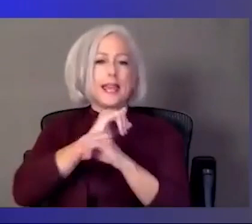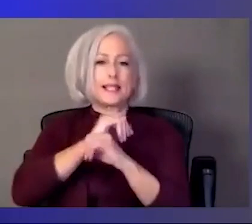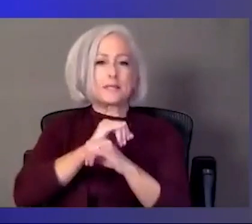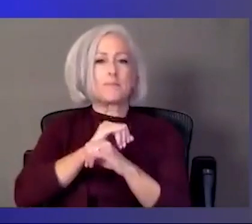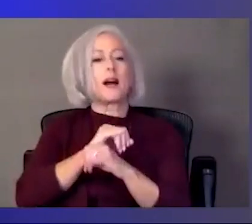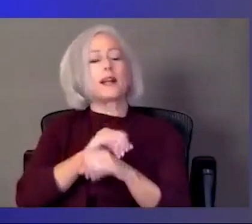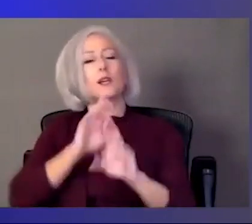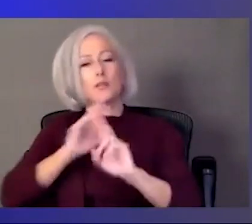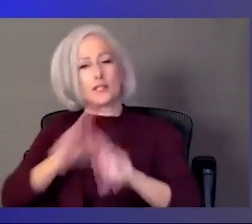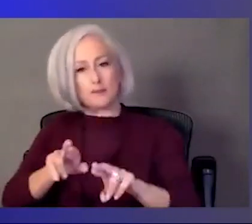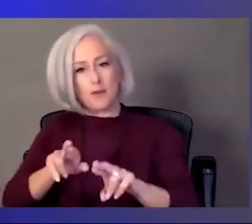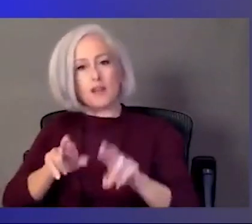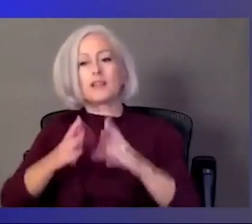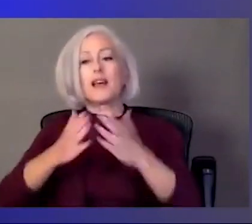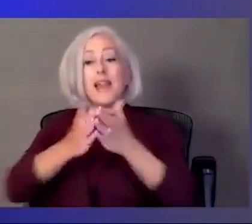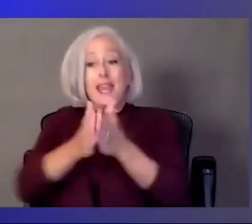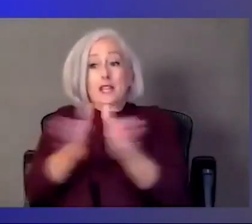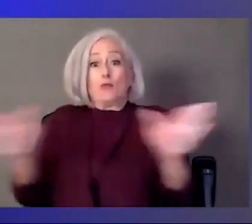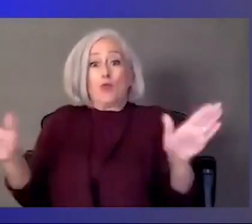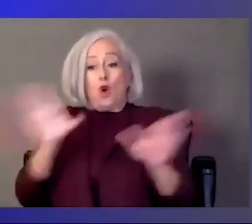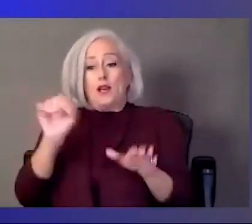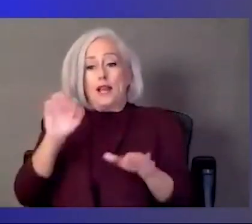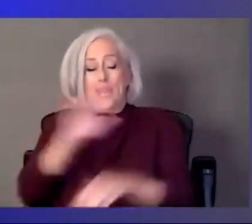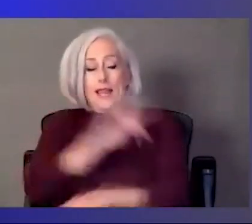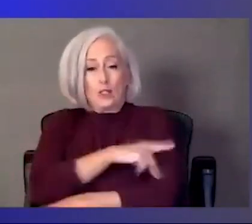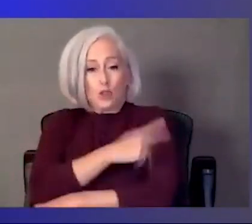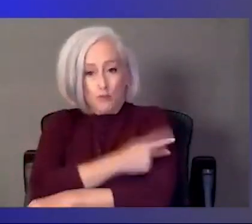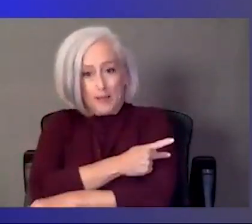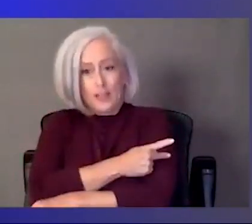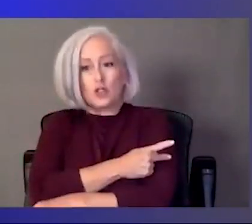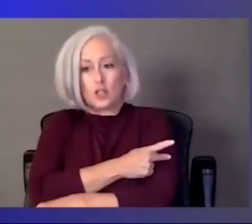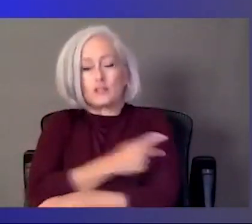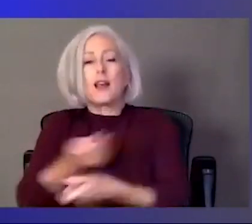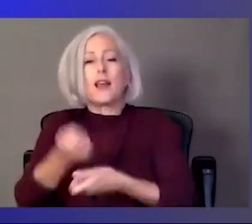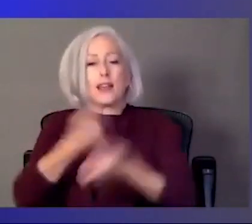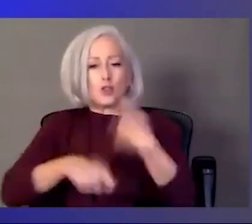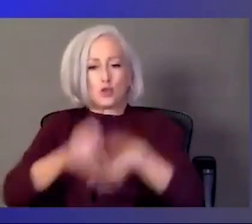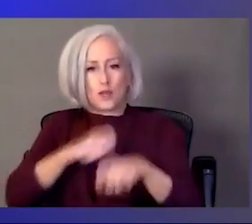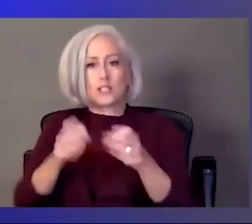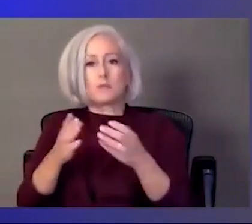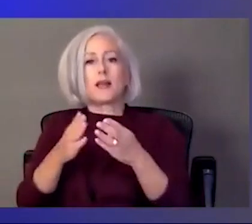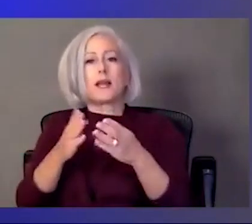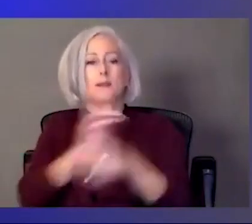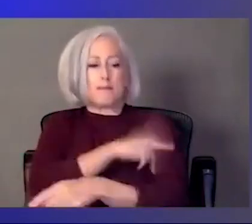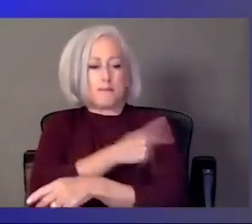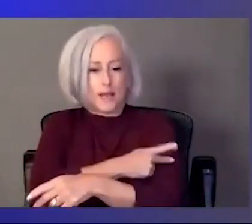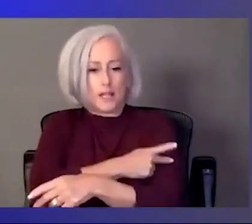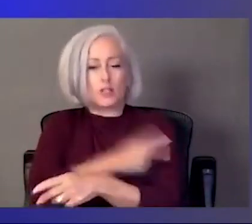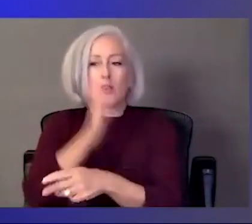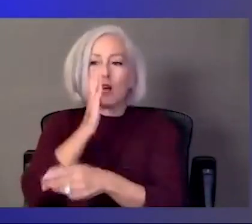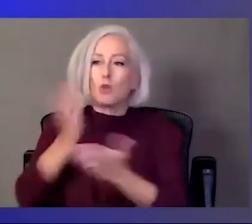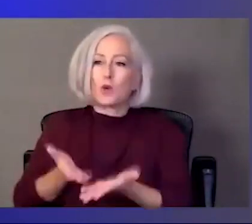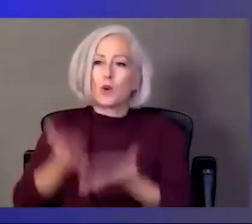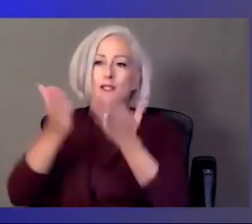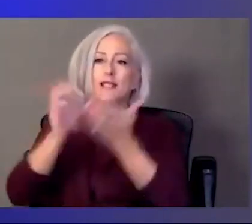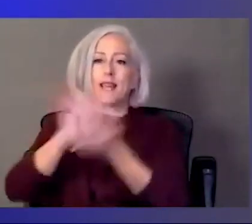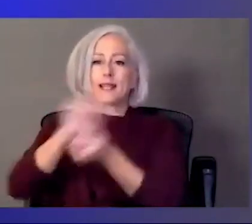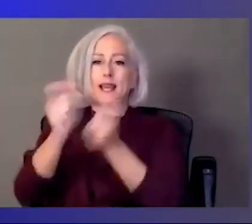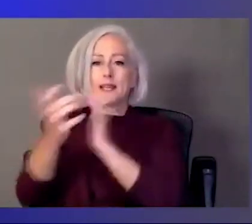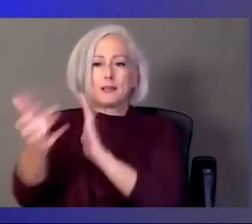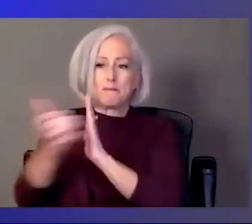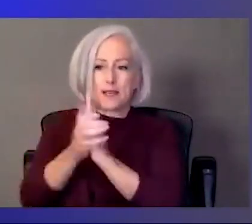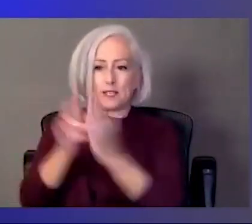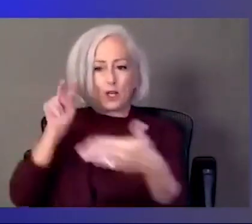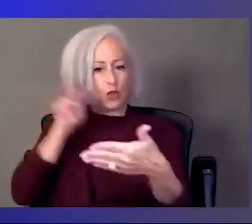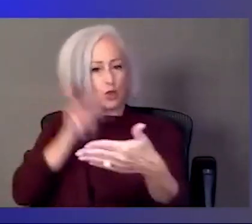but transplant patients as well. And we're going to send an amendment in to allow us to look at this question in the context of a clinical trial so we